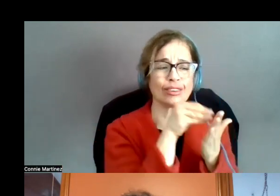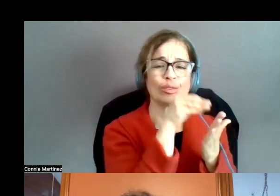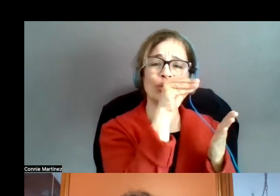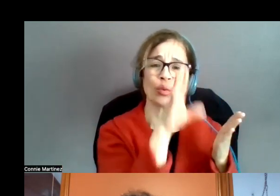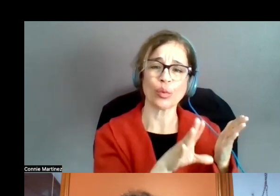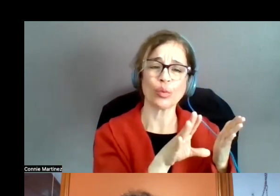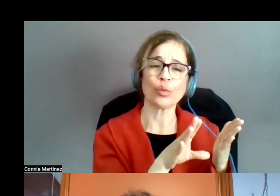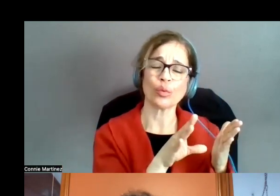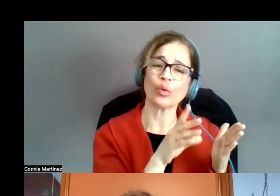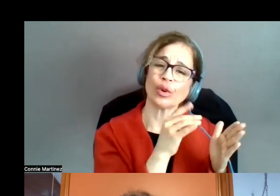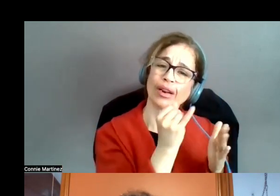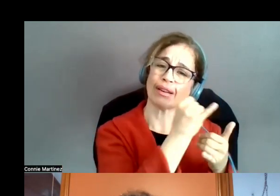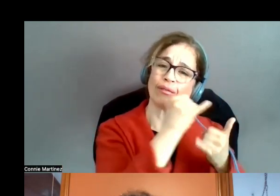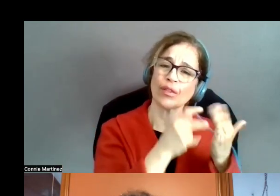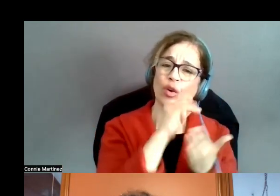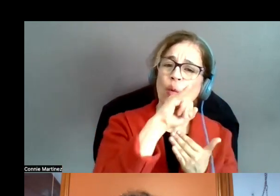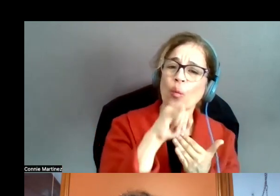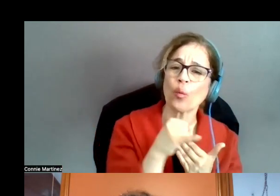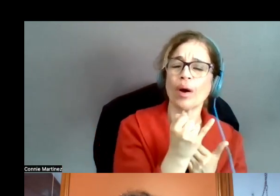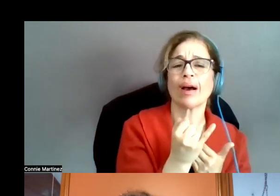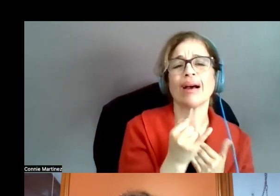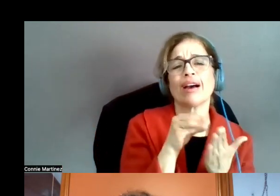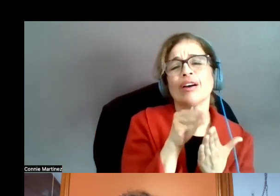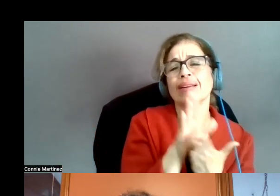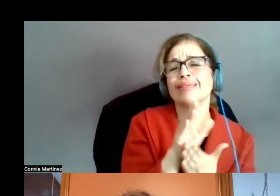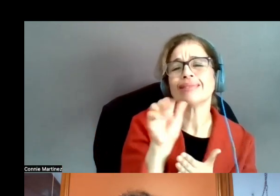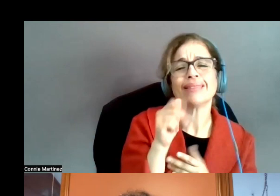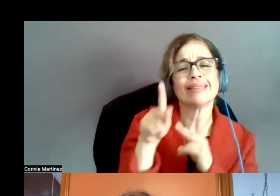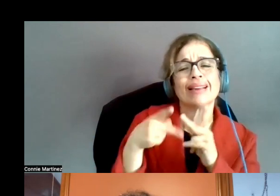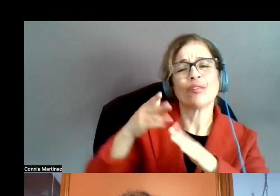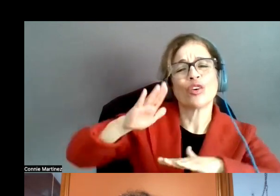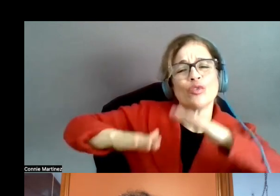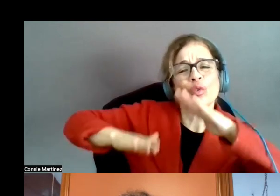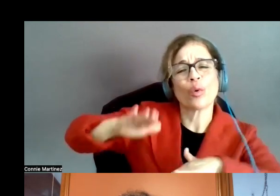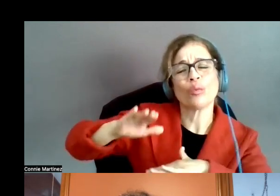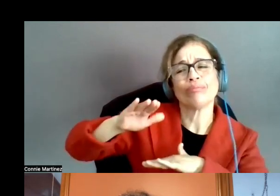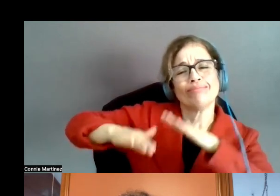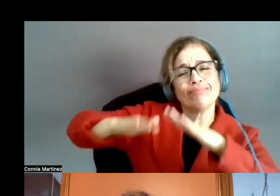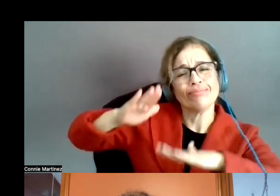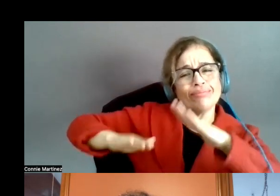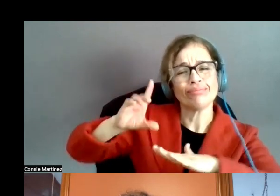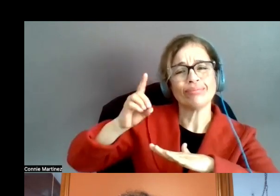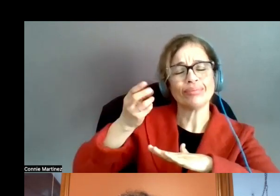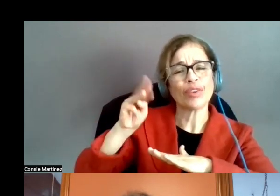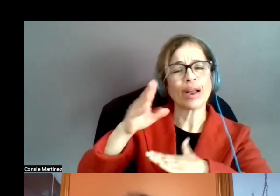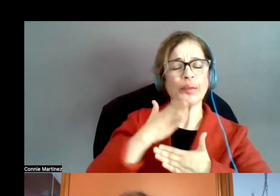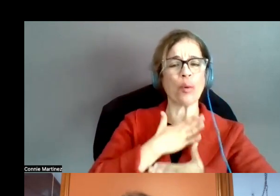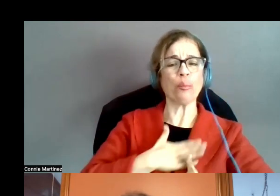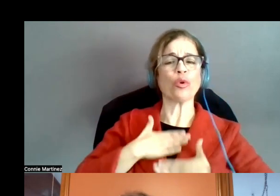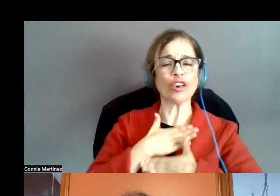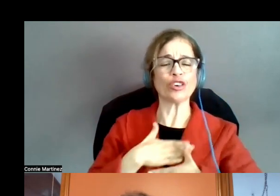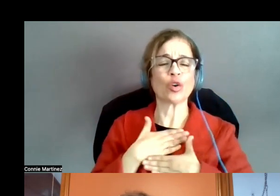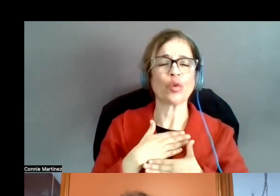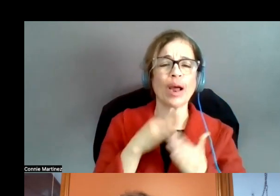to as their final project to write about any type of drumming that they appreciate. So I